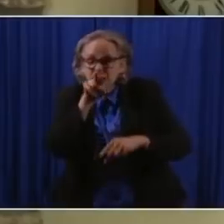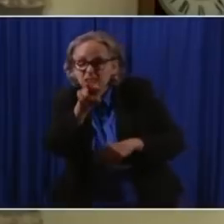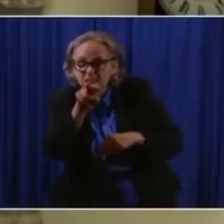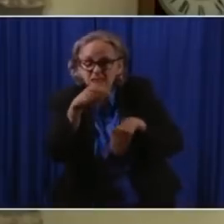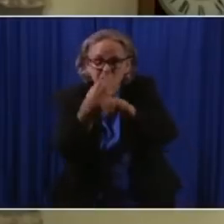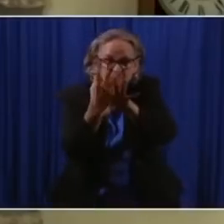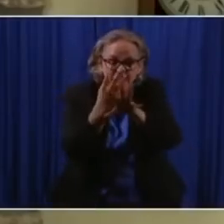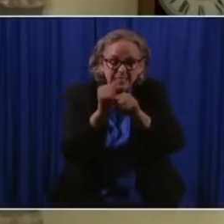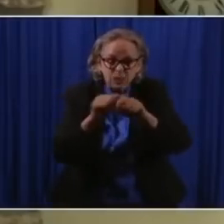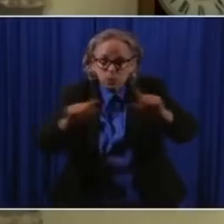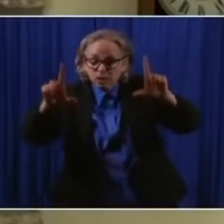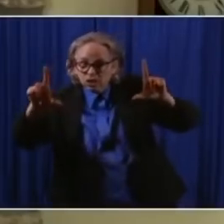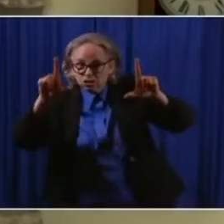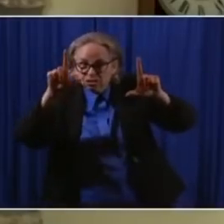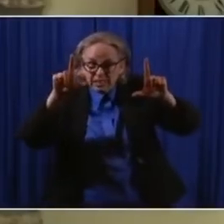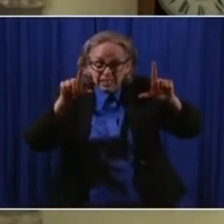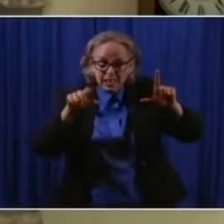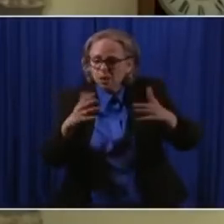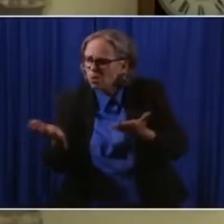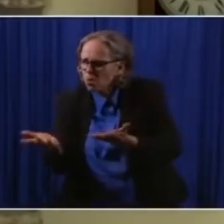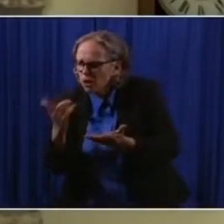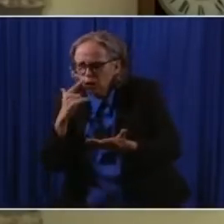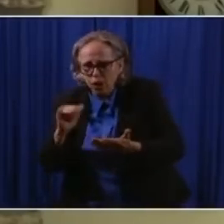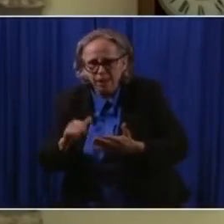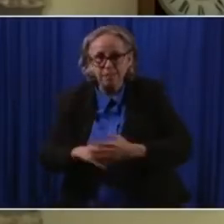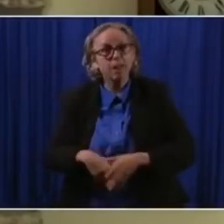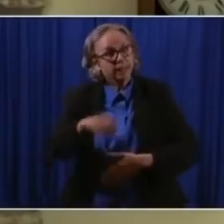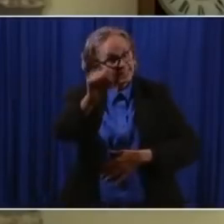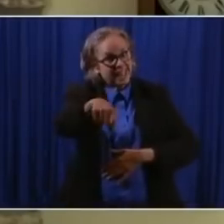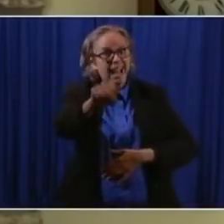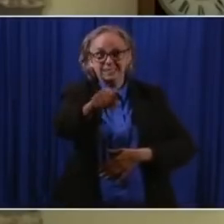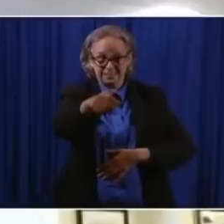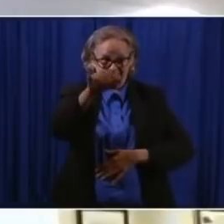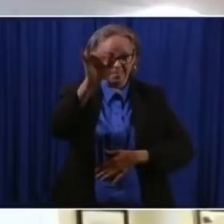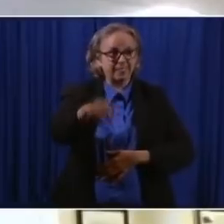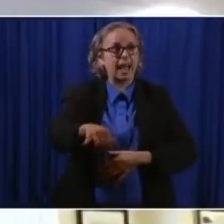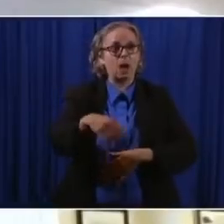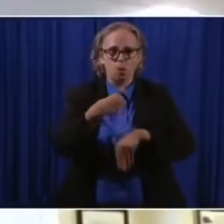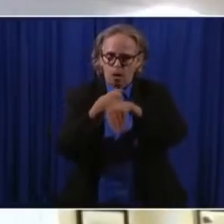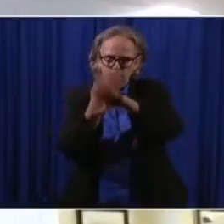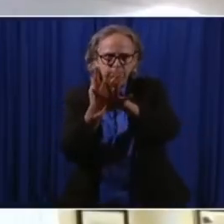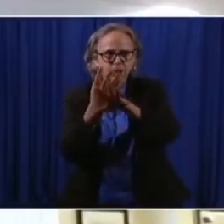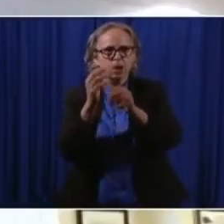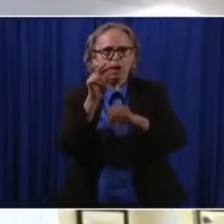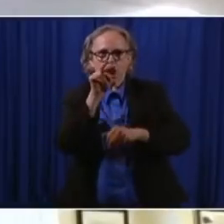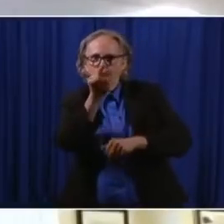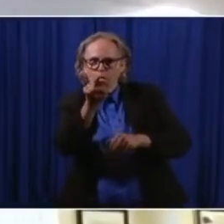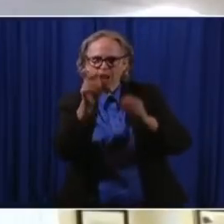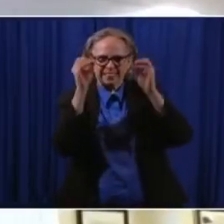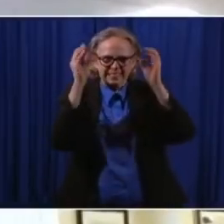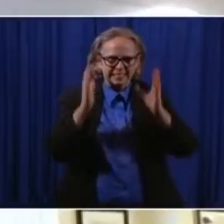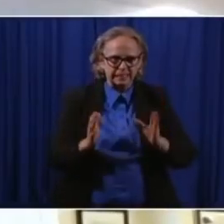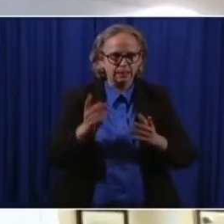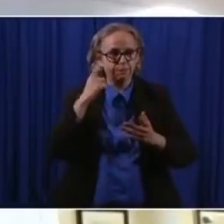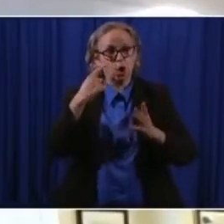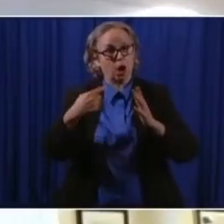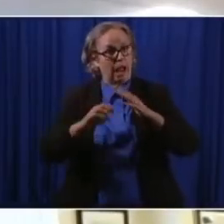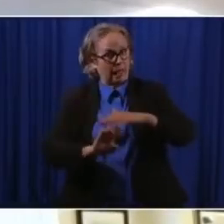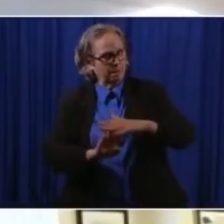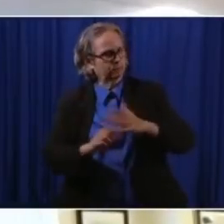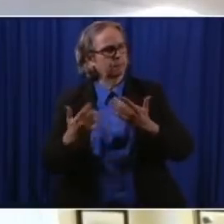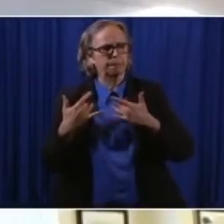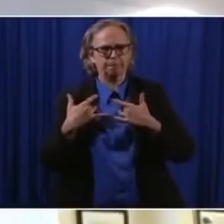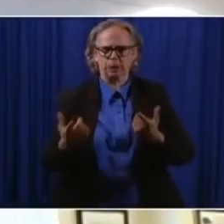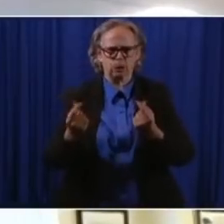their screen? Is that how this is working? Yes, they will be looking at their teacher. At the elementary level, we're really focusing